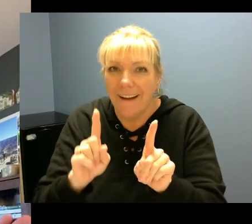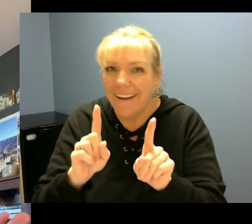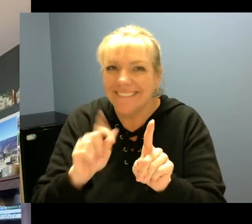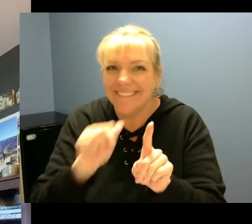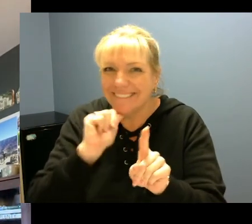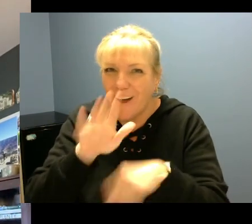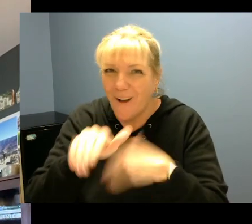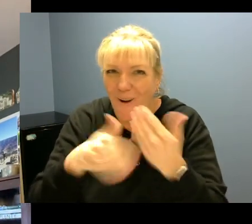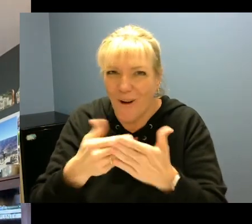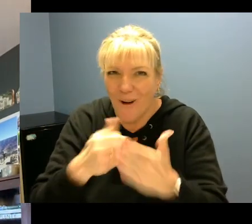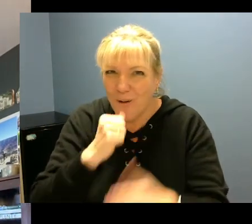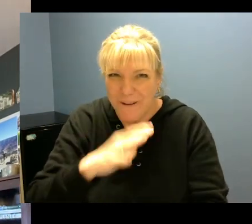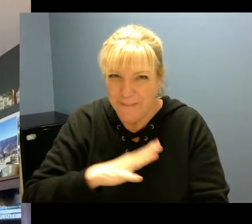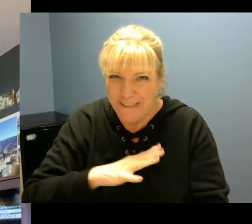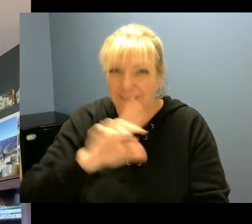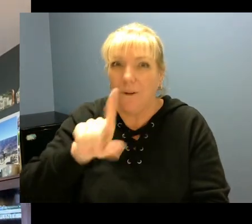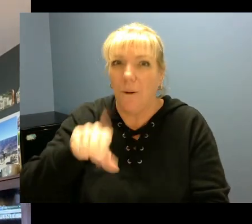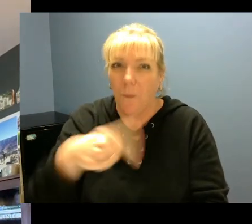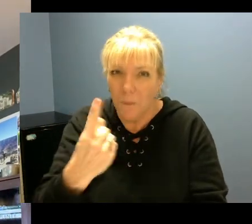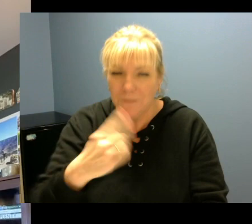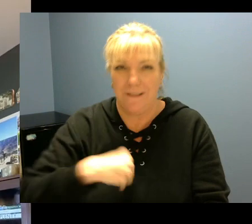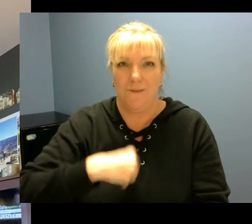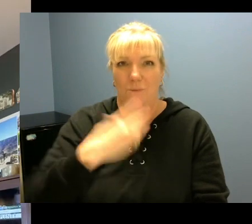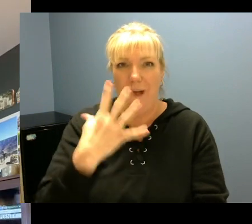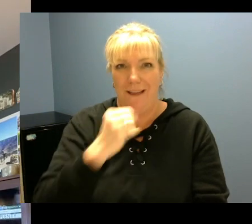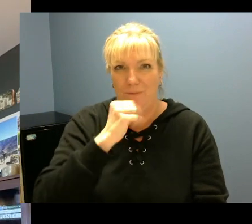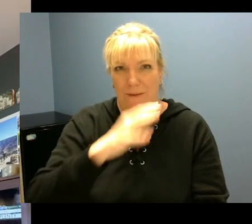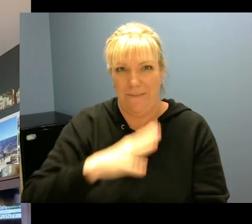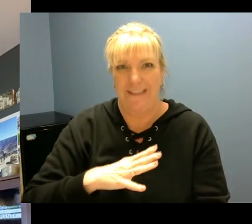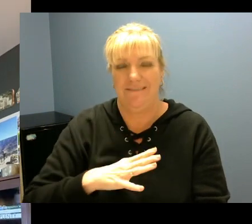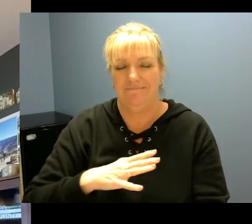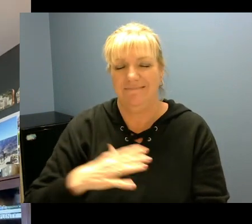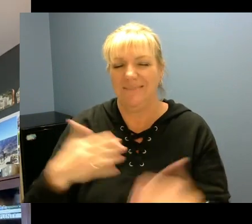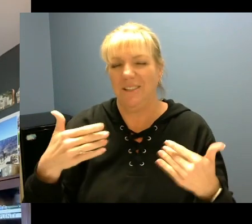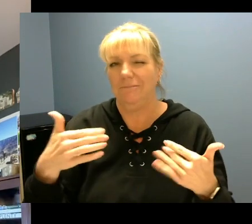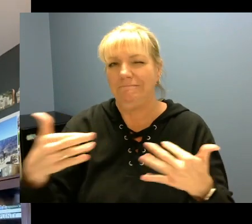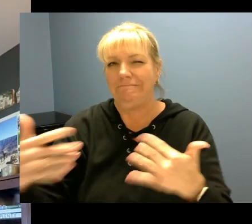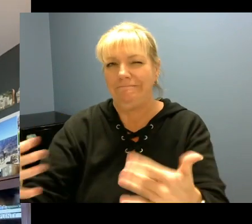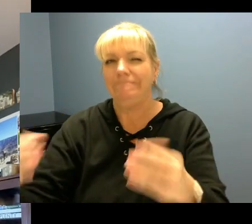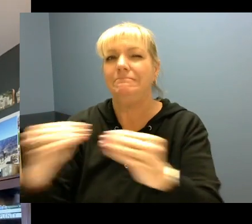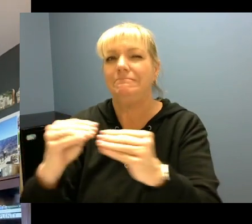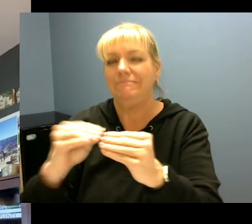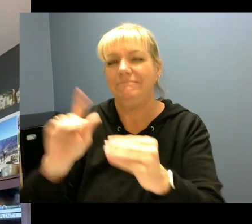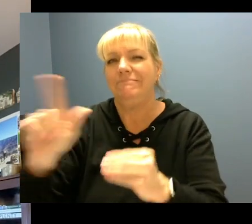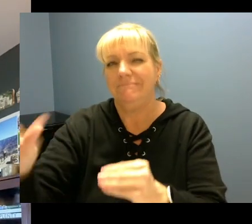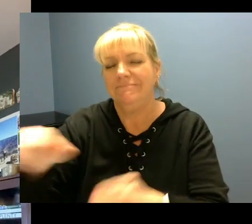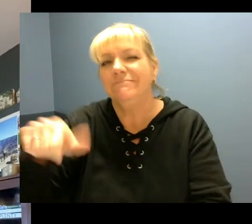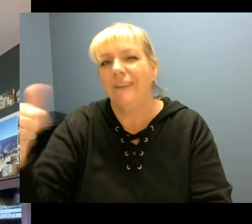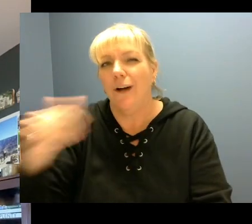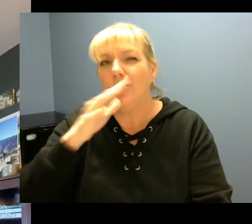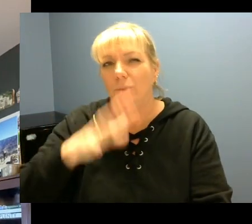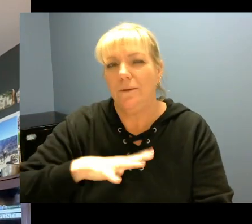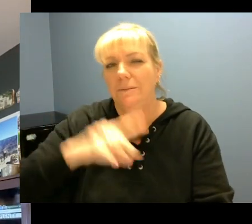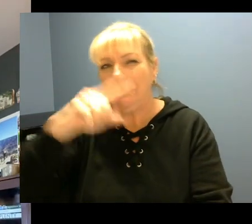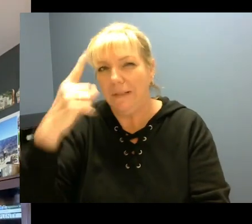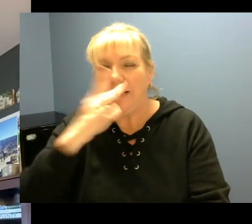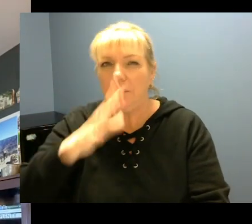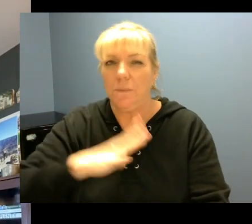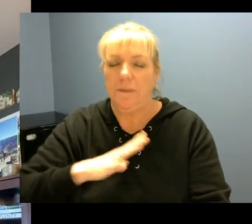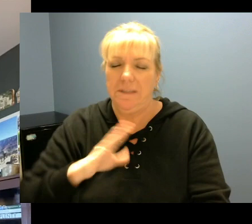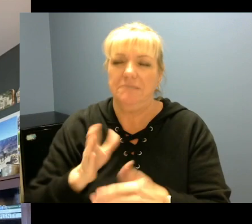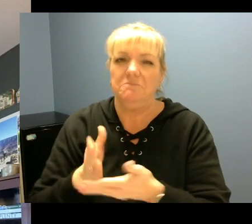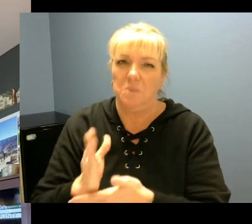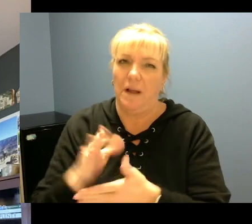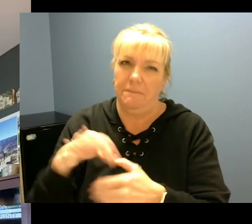further for all women to get access to the right to vote. So we're gonna look at a